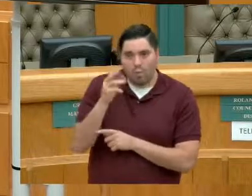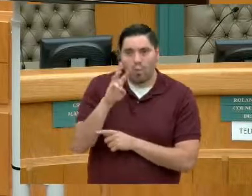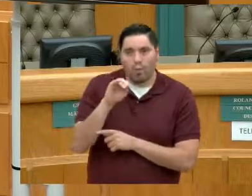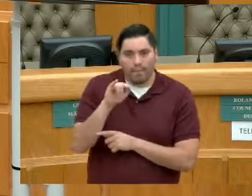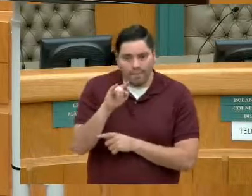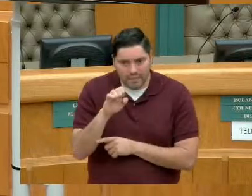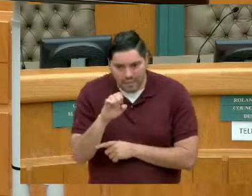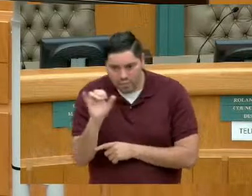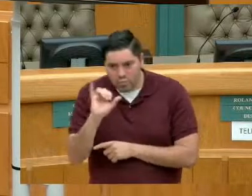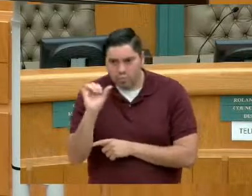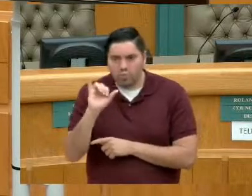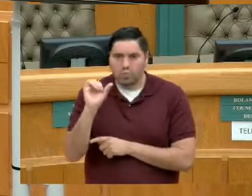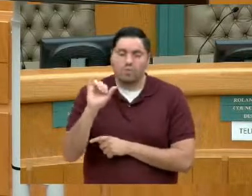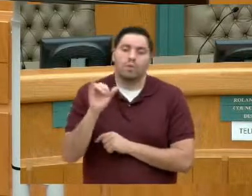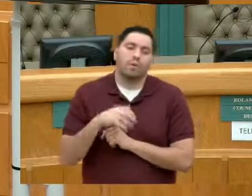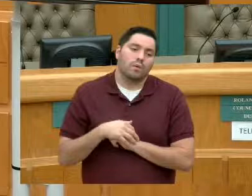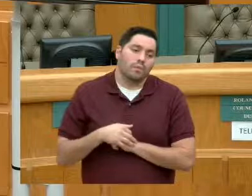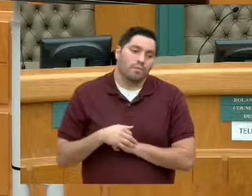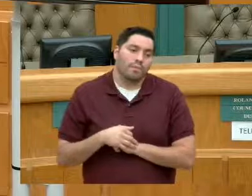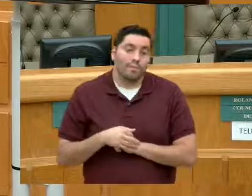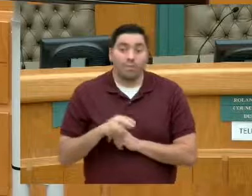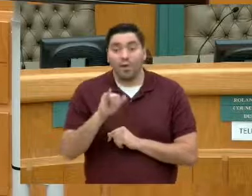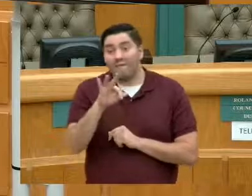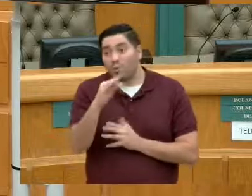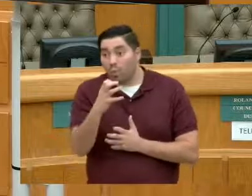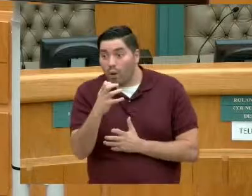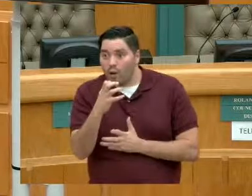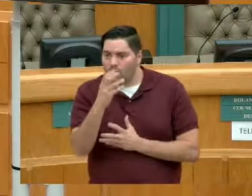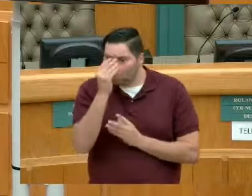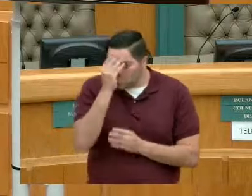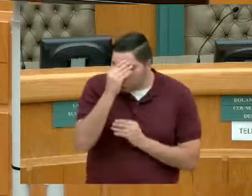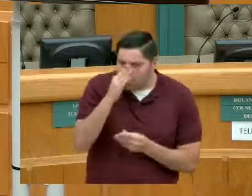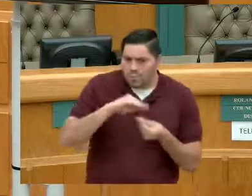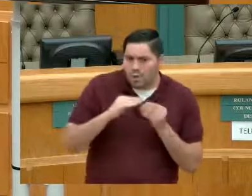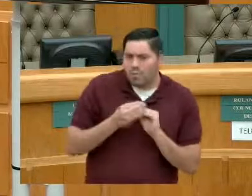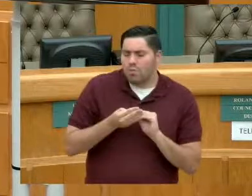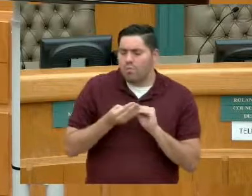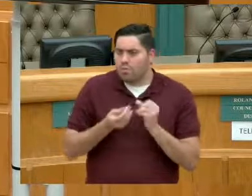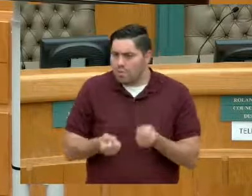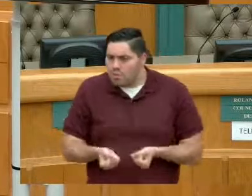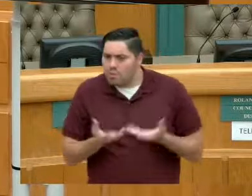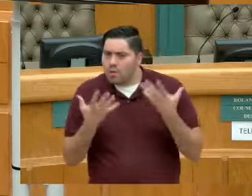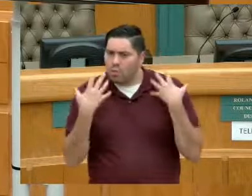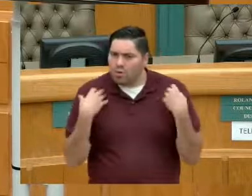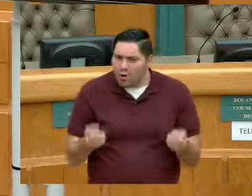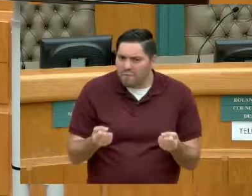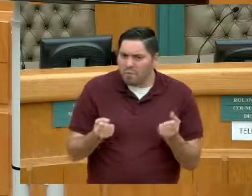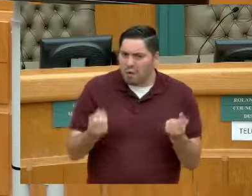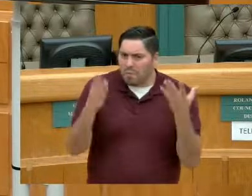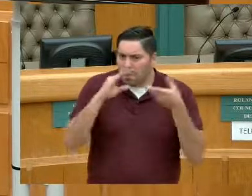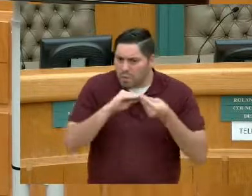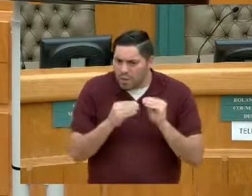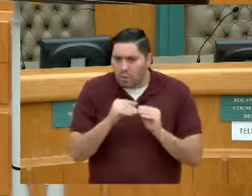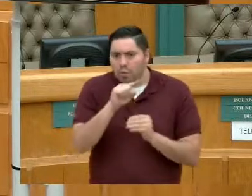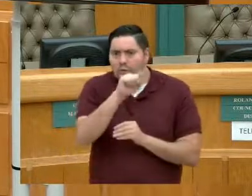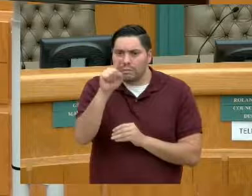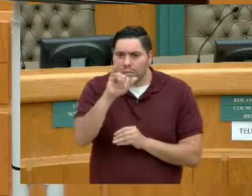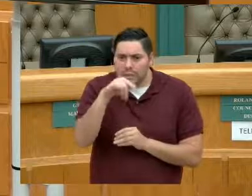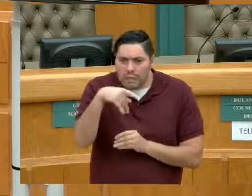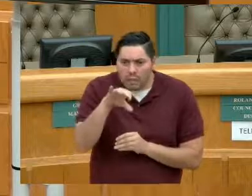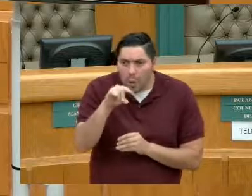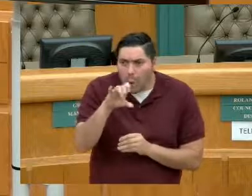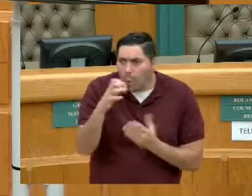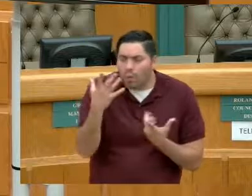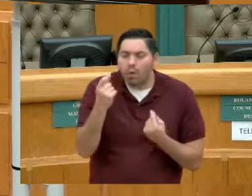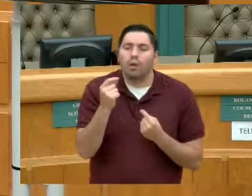There's a mobile website, too, that has a good dashboard, and then there's more information online. So if you want to get up to date on number of cases, number